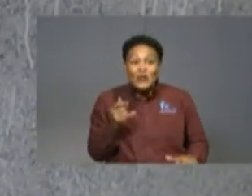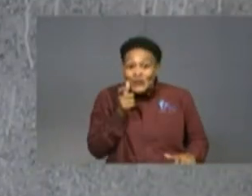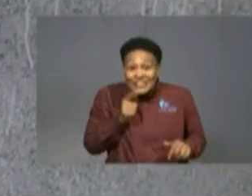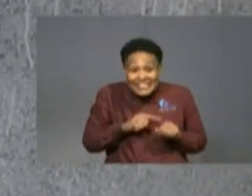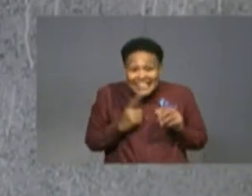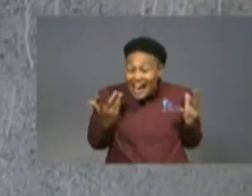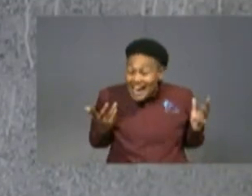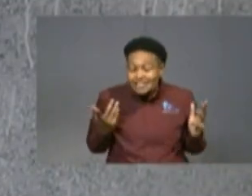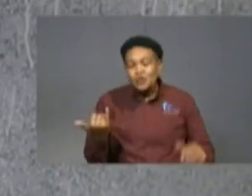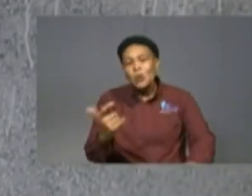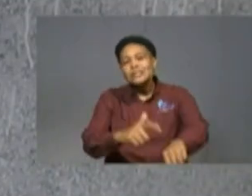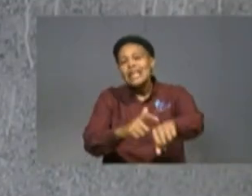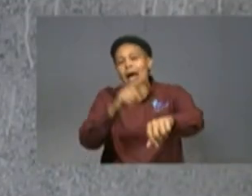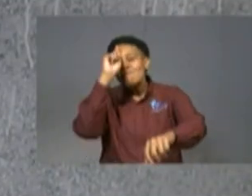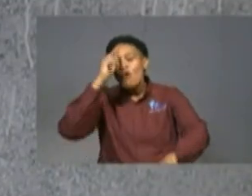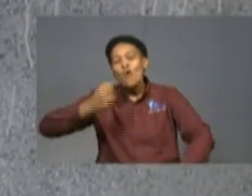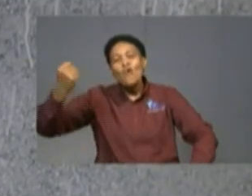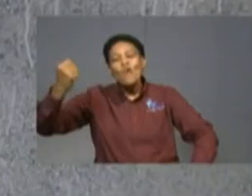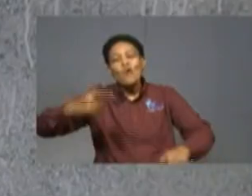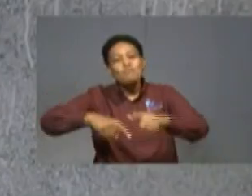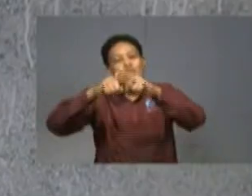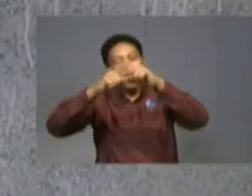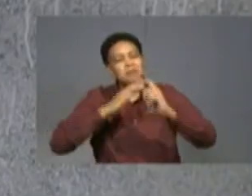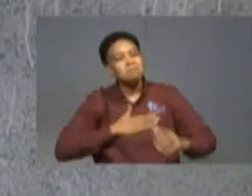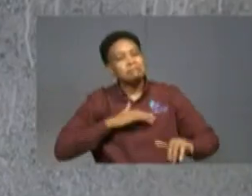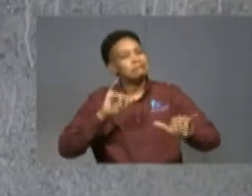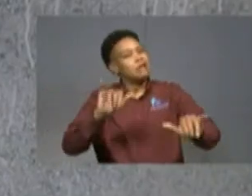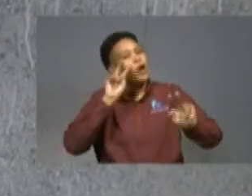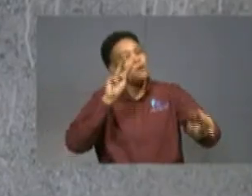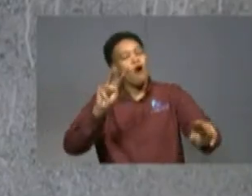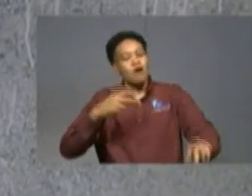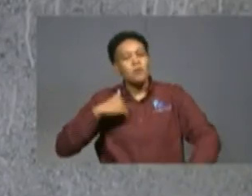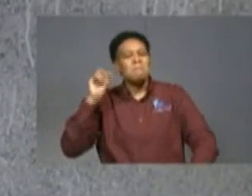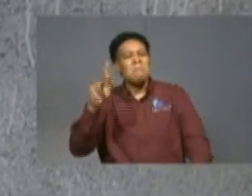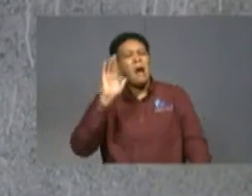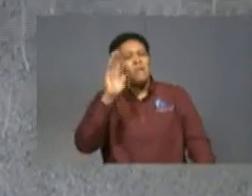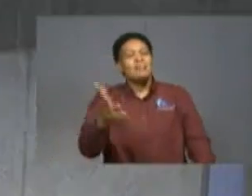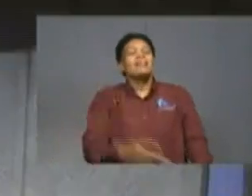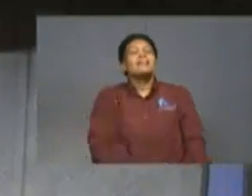started. It's time for a break, but please stay with us. We'll be right back.